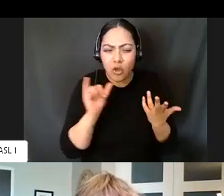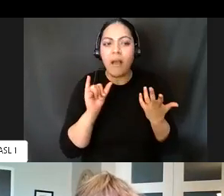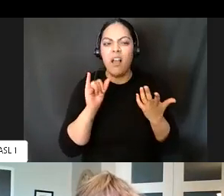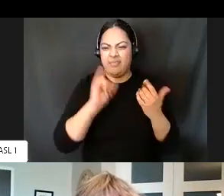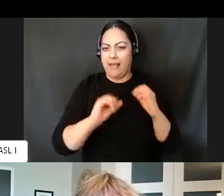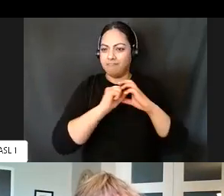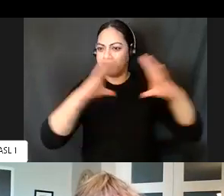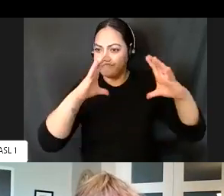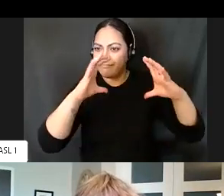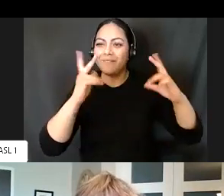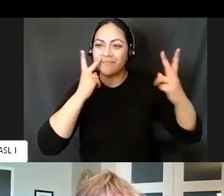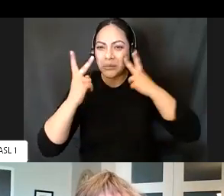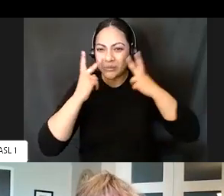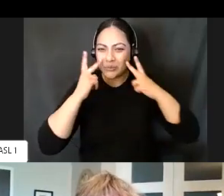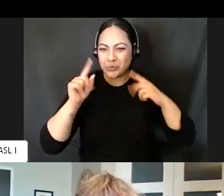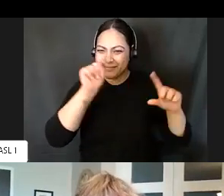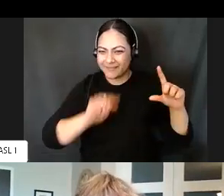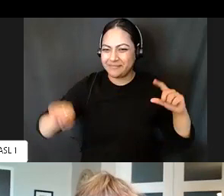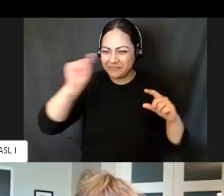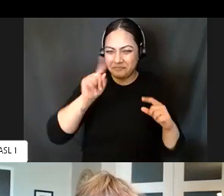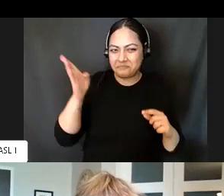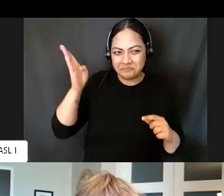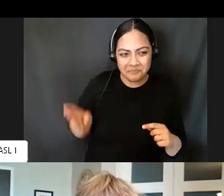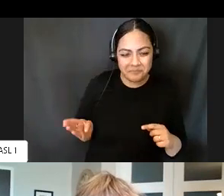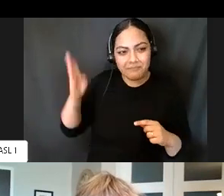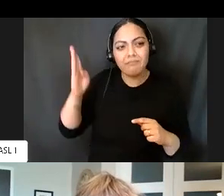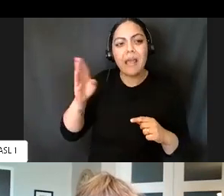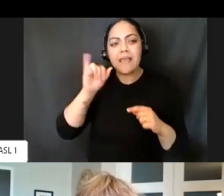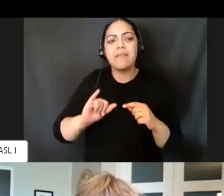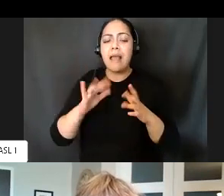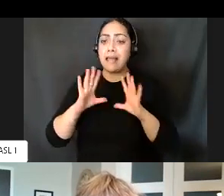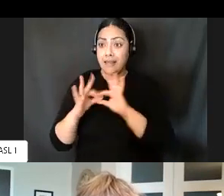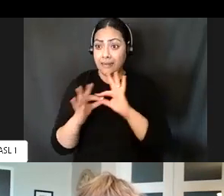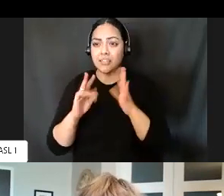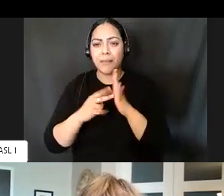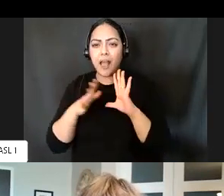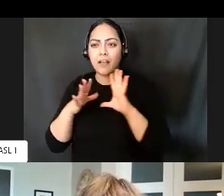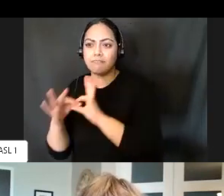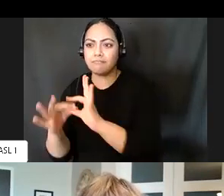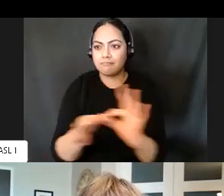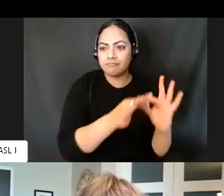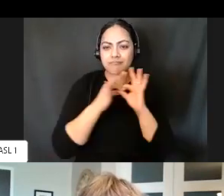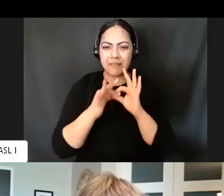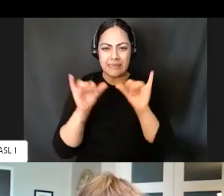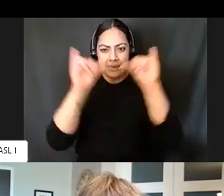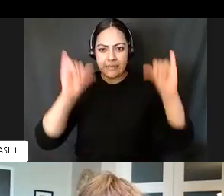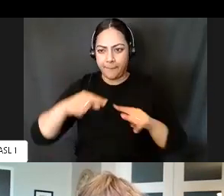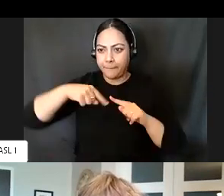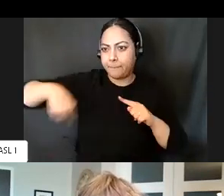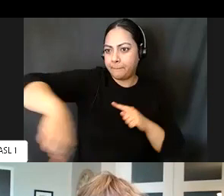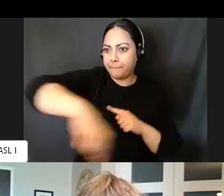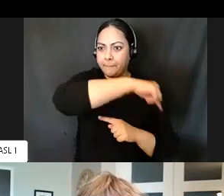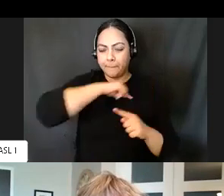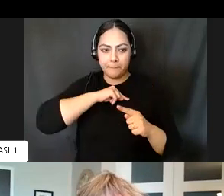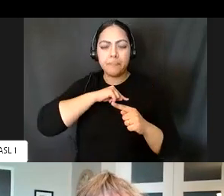to this idea about being connected, creating this circulatory system. And so the